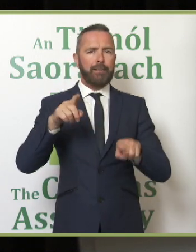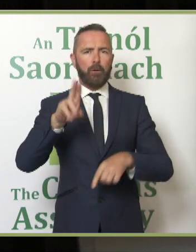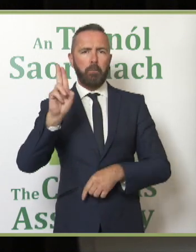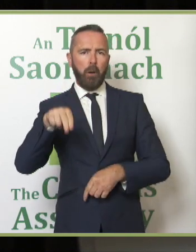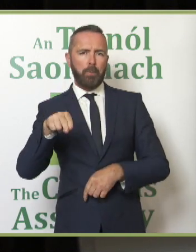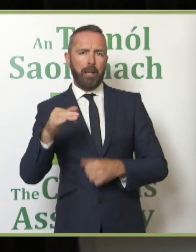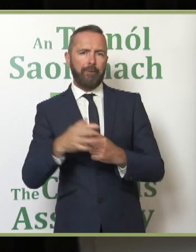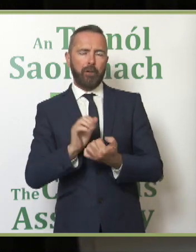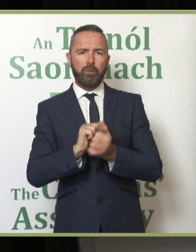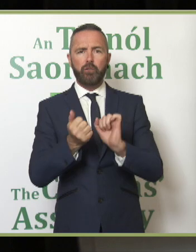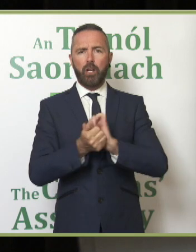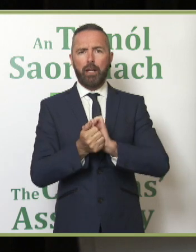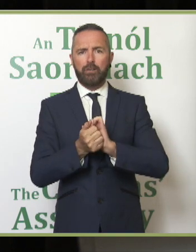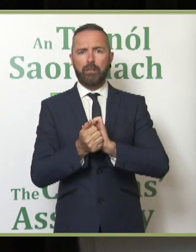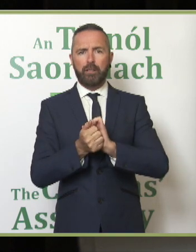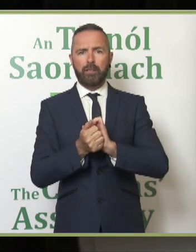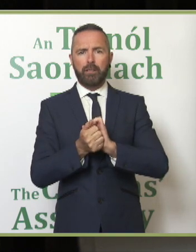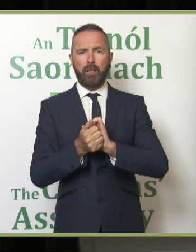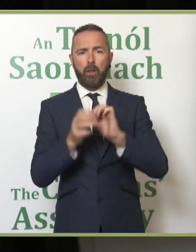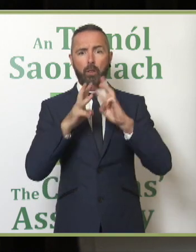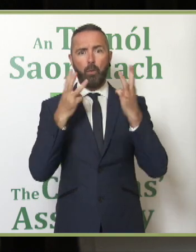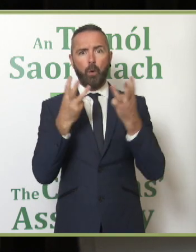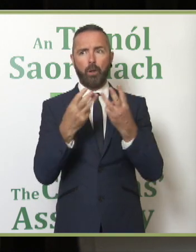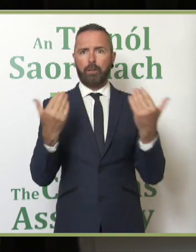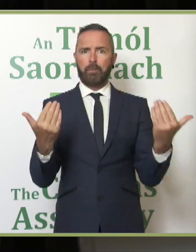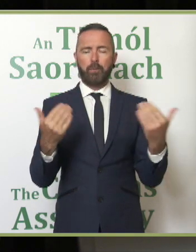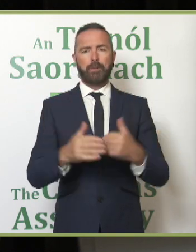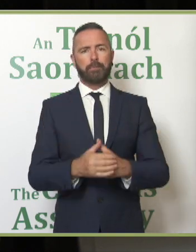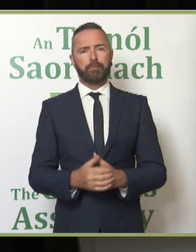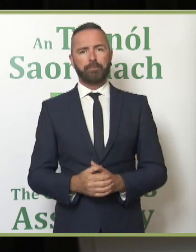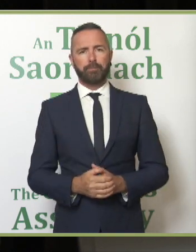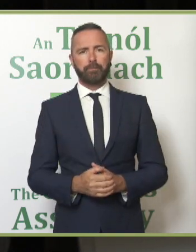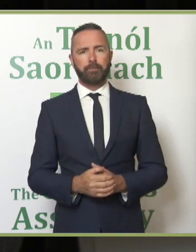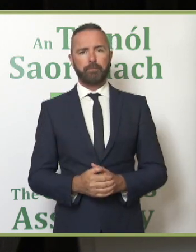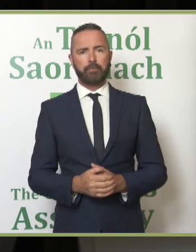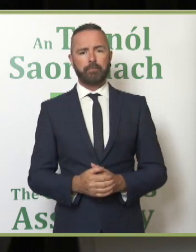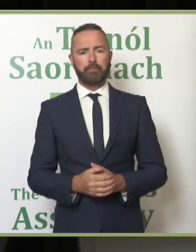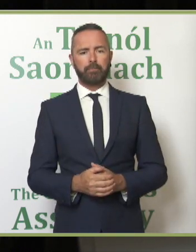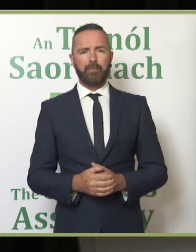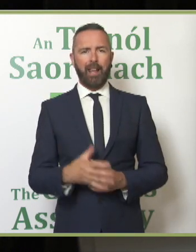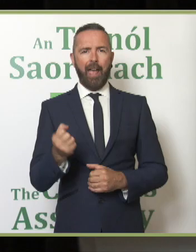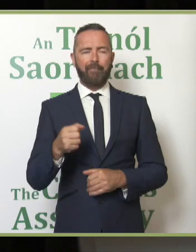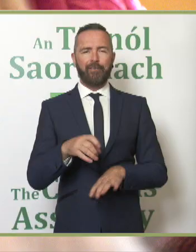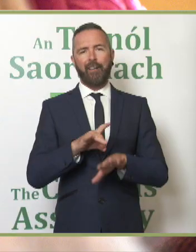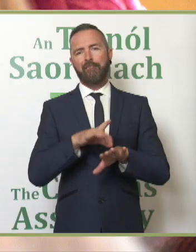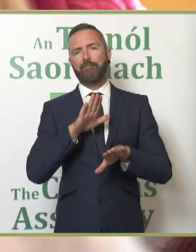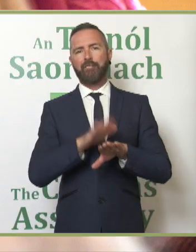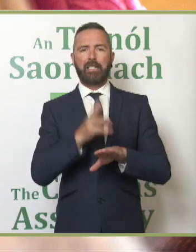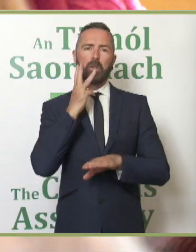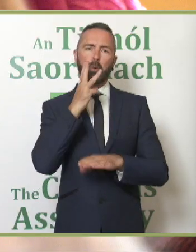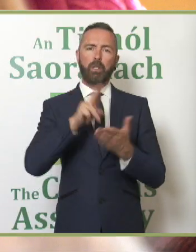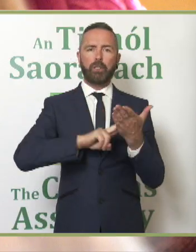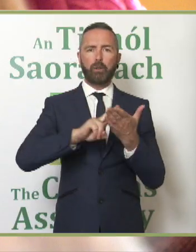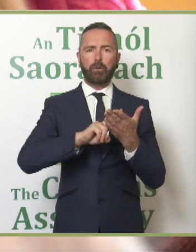changing the way the world is at the minute. And there's a very fancy word to use this, the